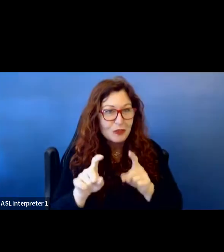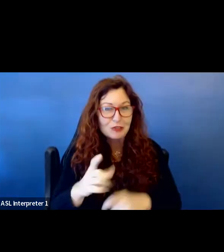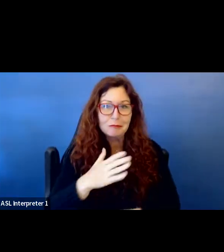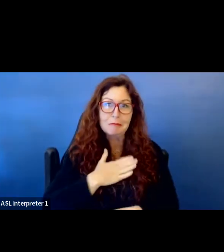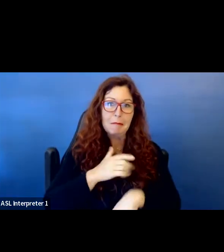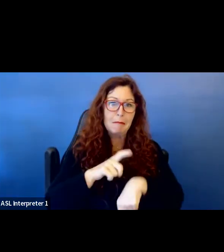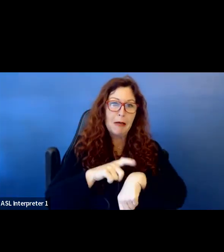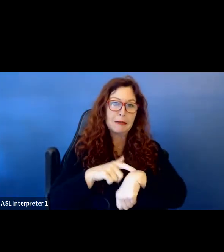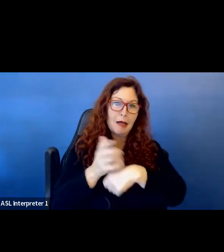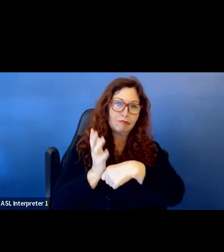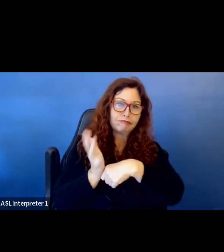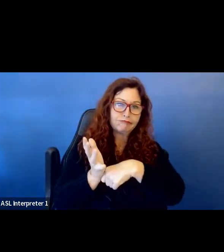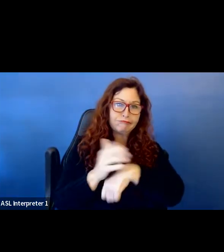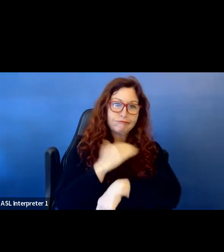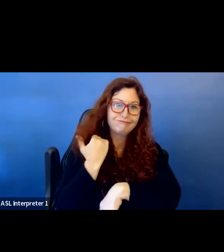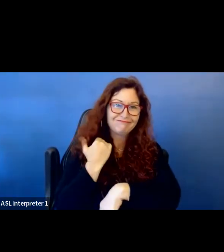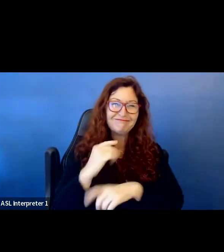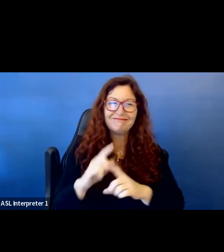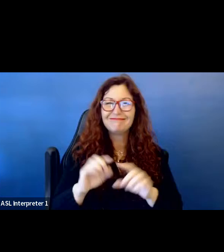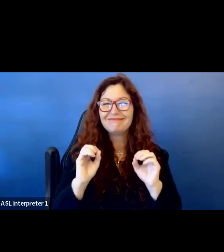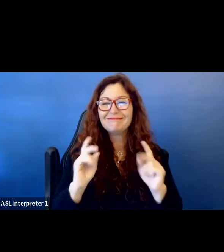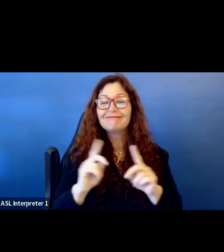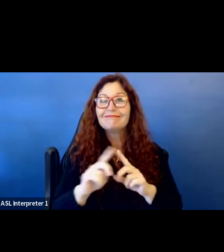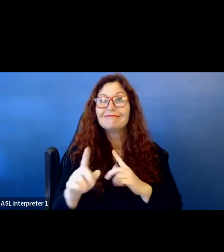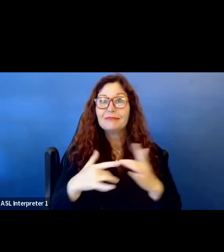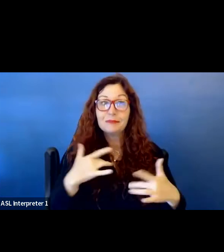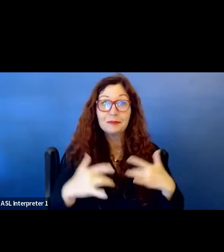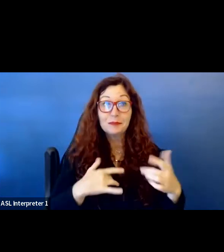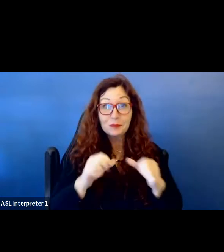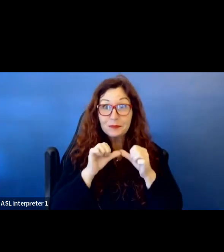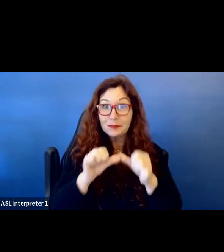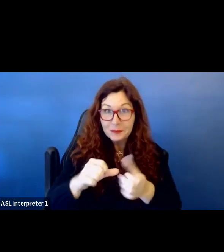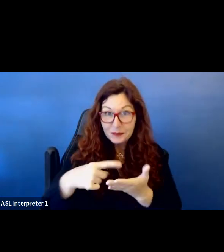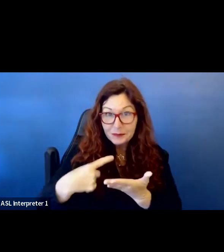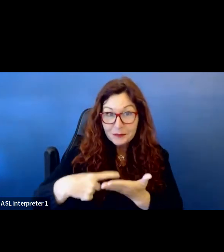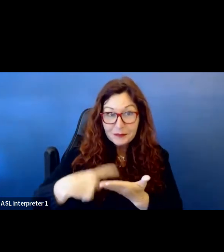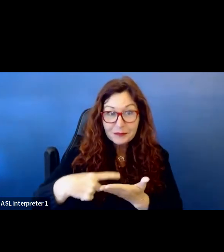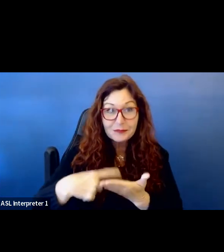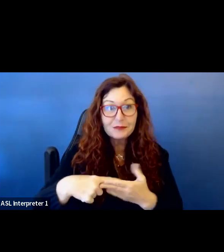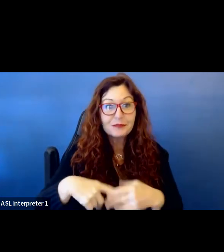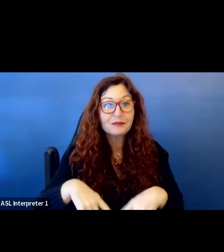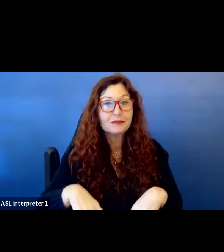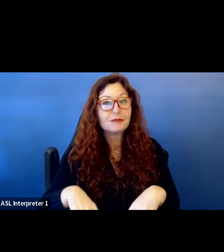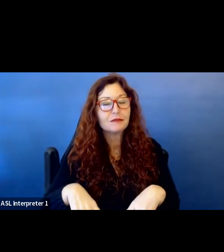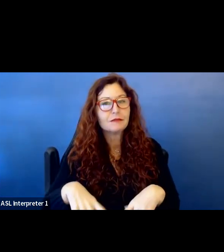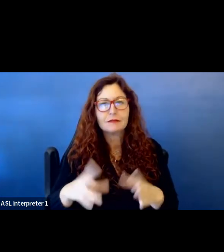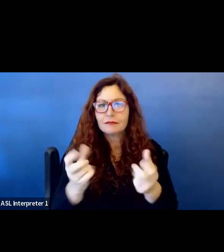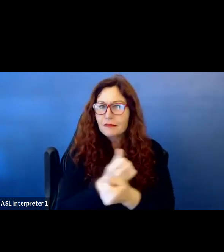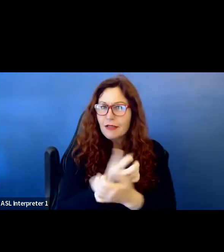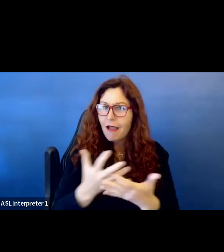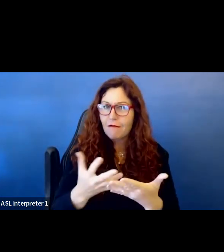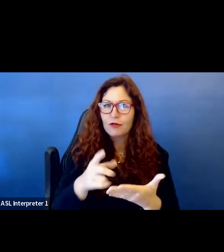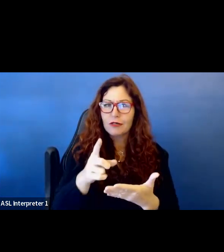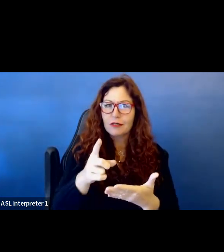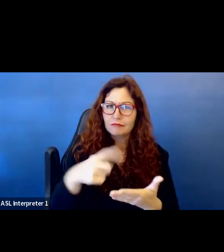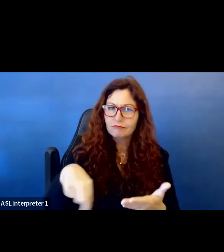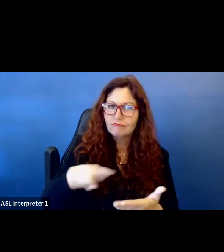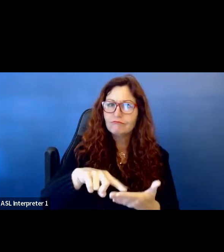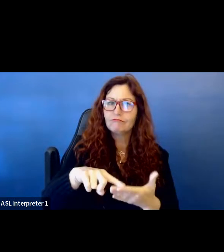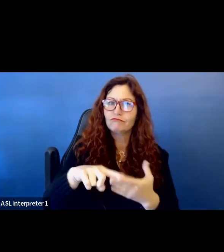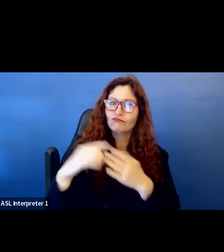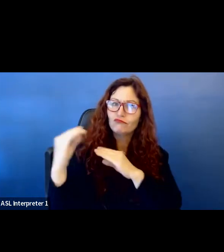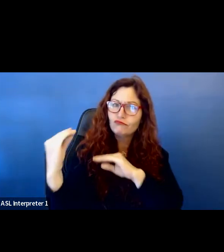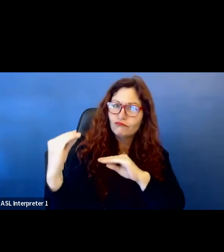time i will look forward to continuing the conversation and to taking to heart all of the information we've been provided thank